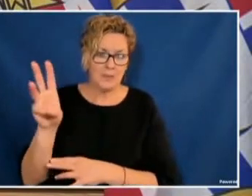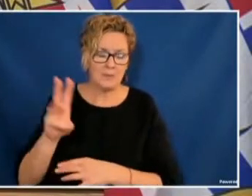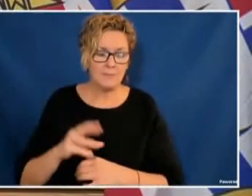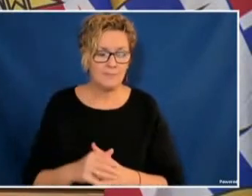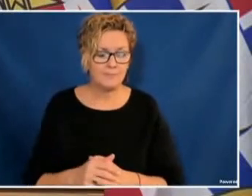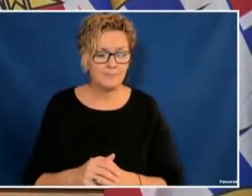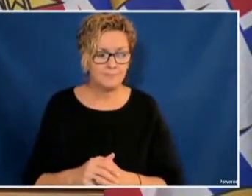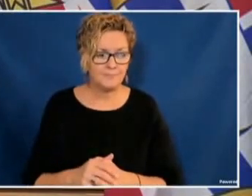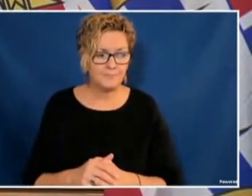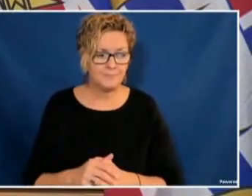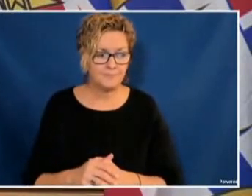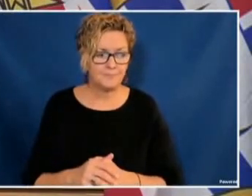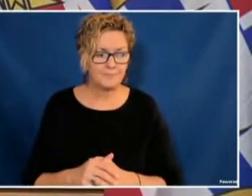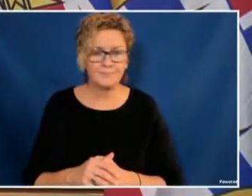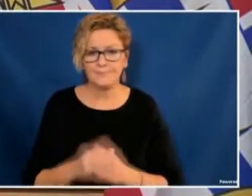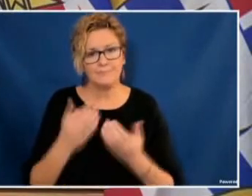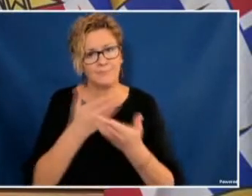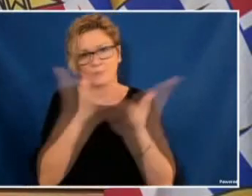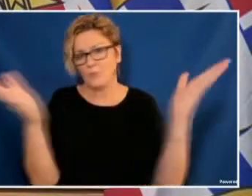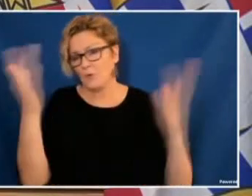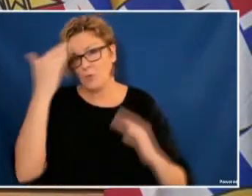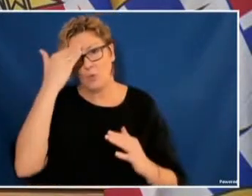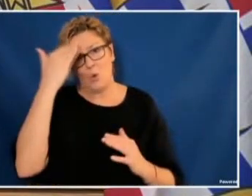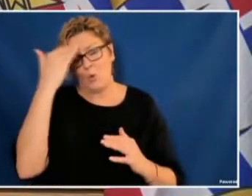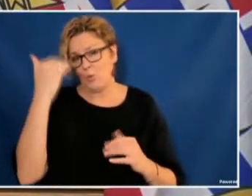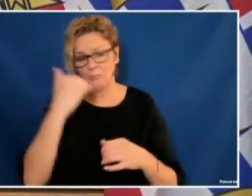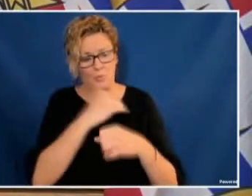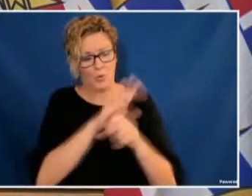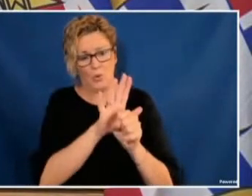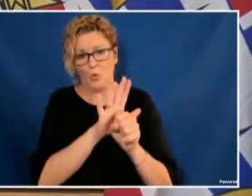we care. That is how we are going to make